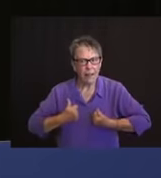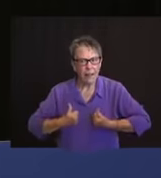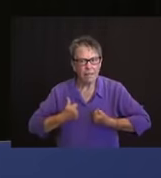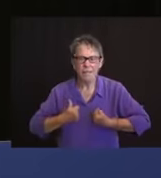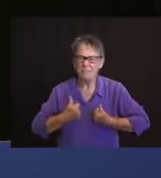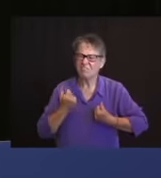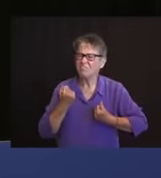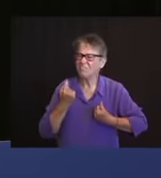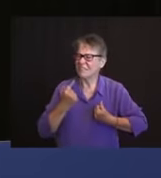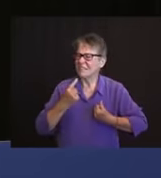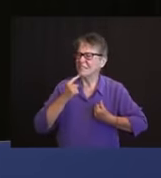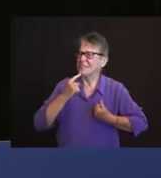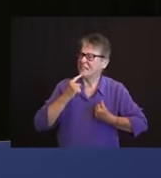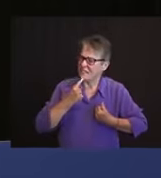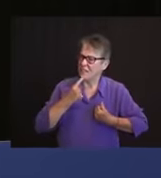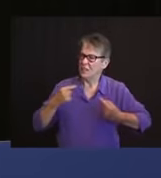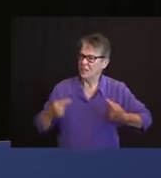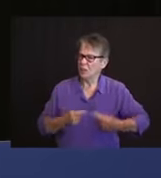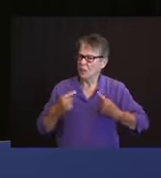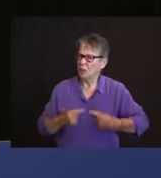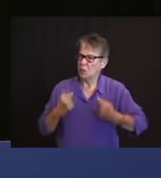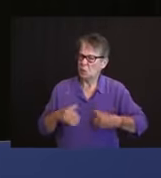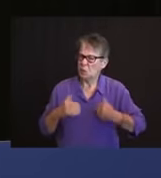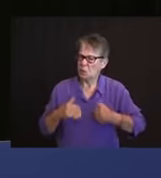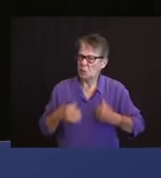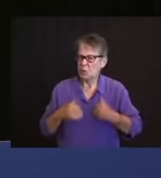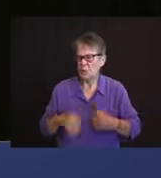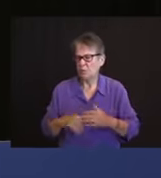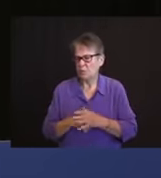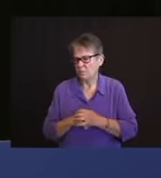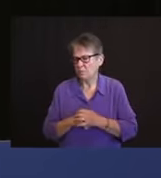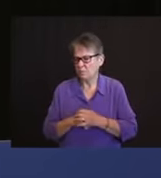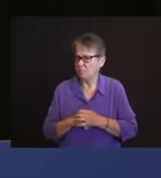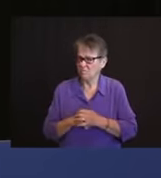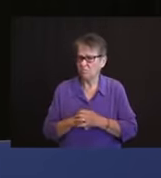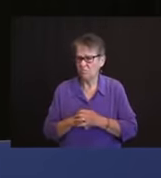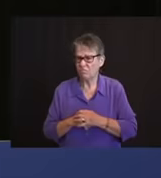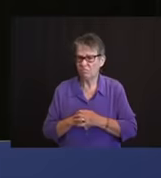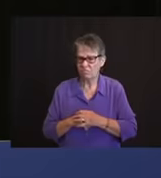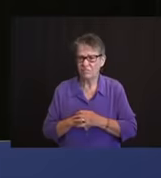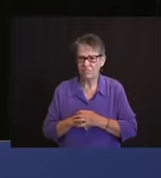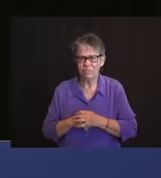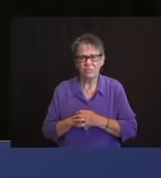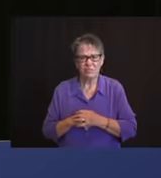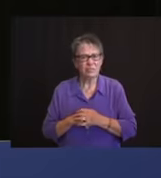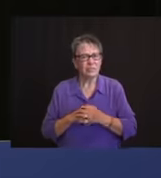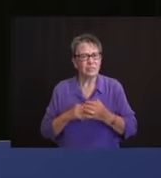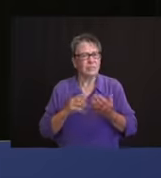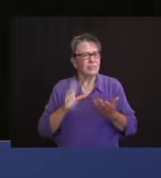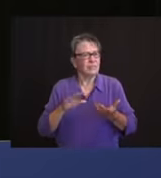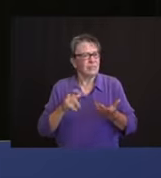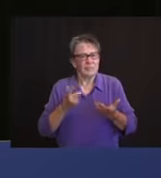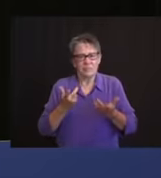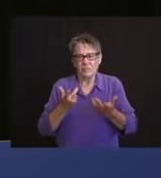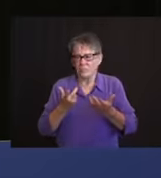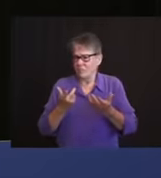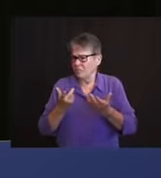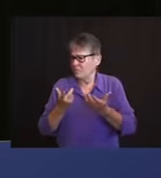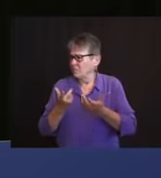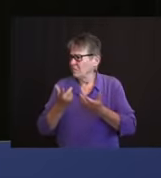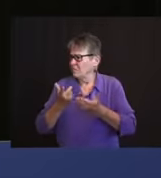okay. Serves as a reminder of the risk involved, and also a good reminder about our move over law in the state of New Jersey,